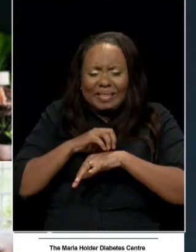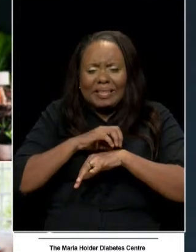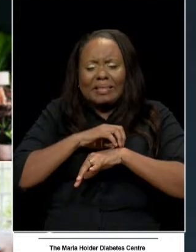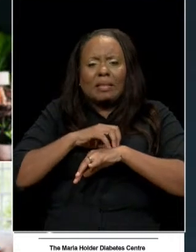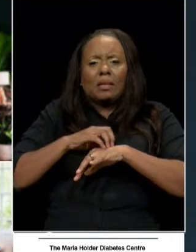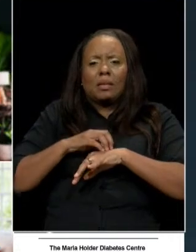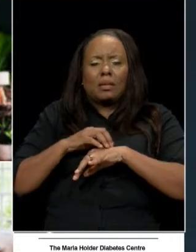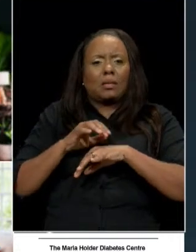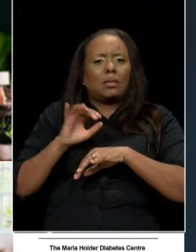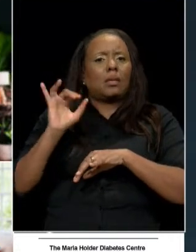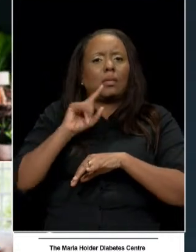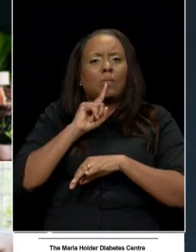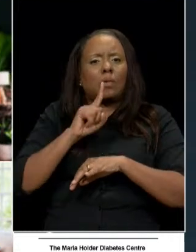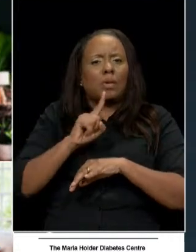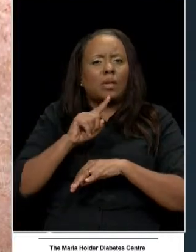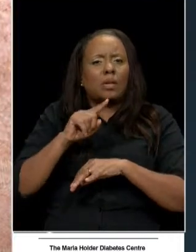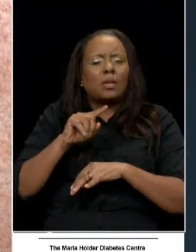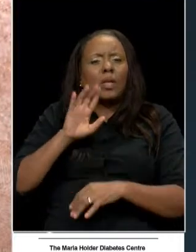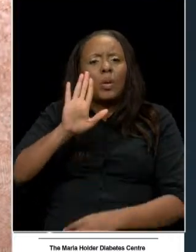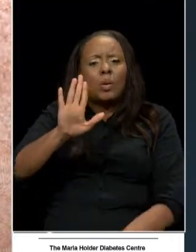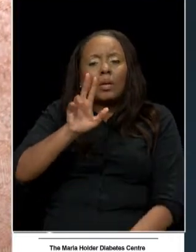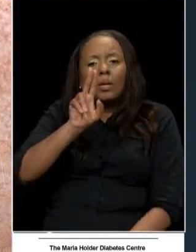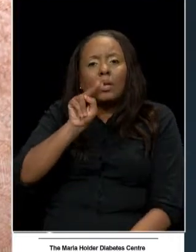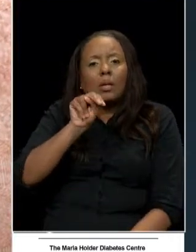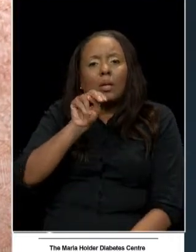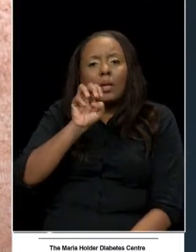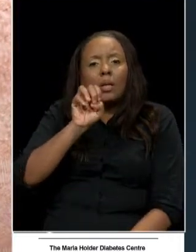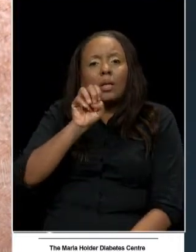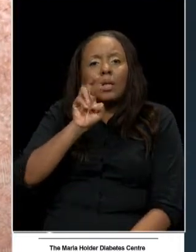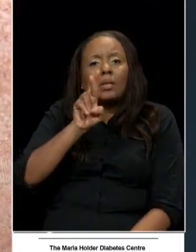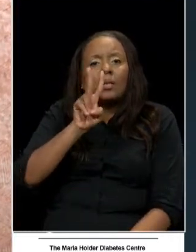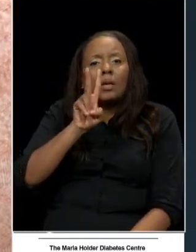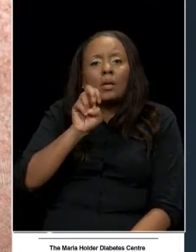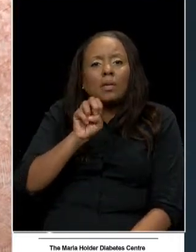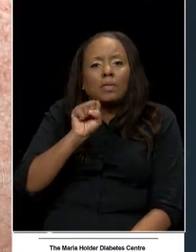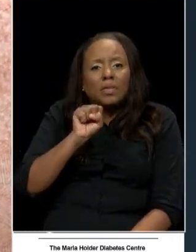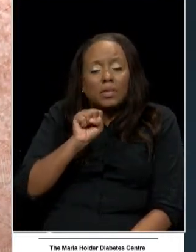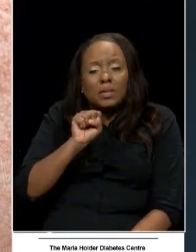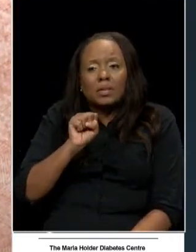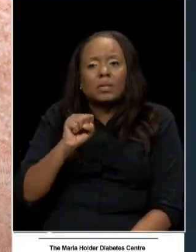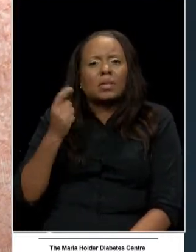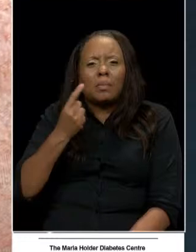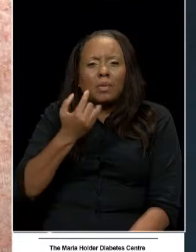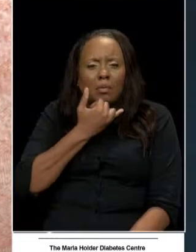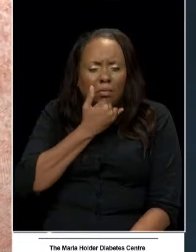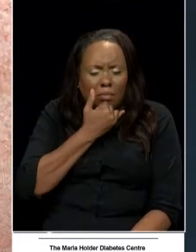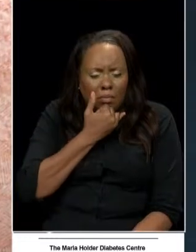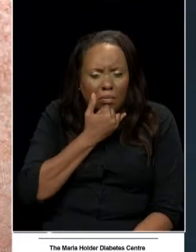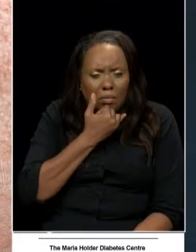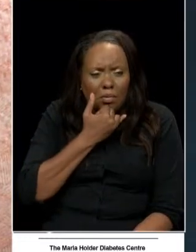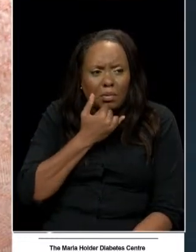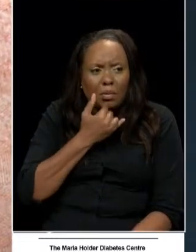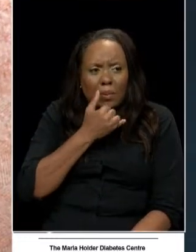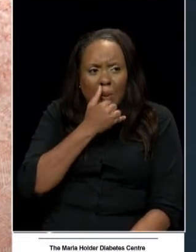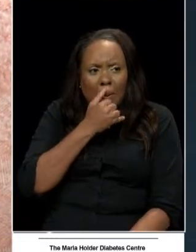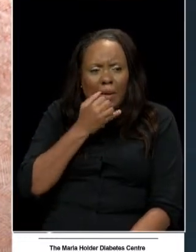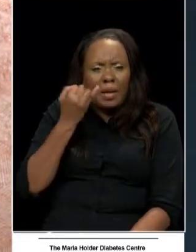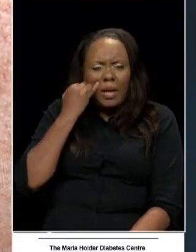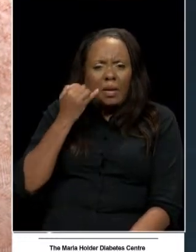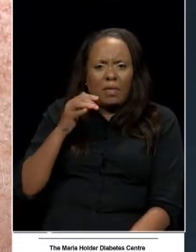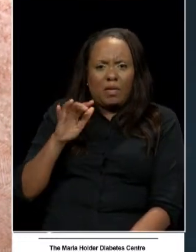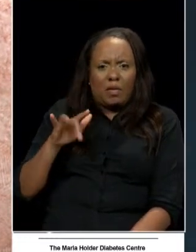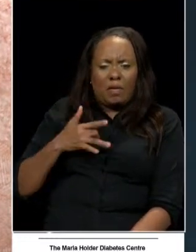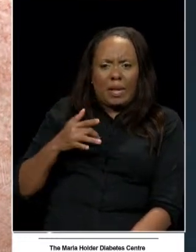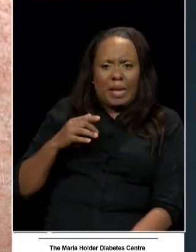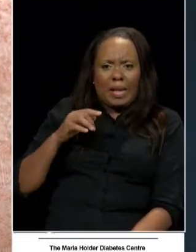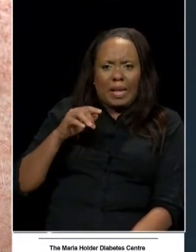nerve related, and kind of a signal from the nerves that something is wrong. And if it is a situation where it's traveling up into your thigh and your